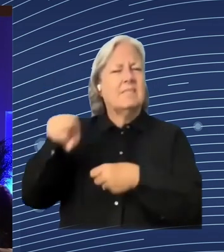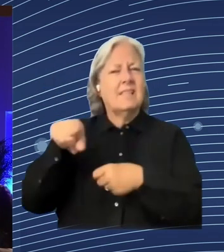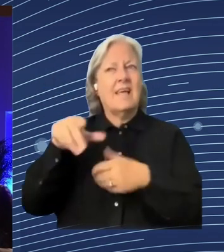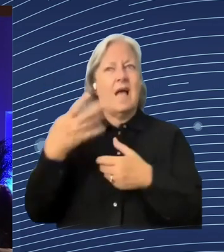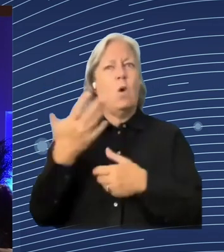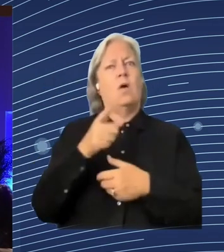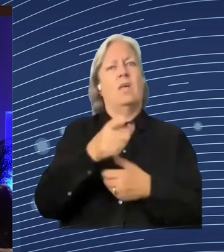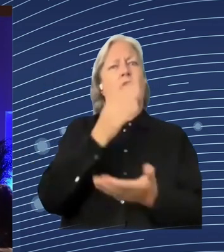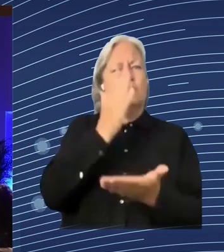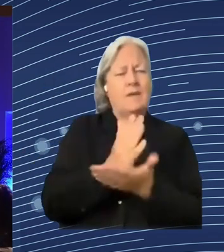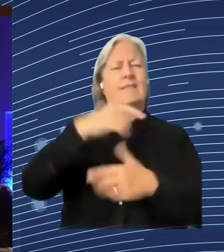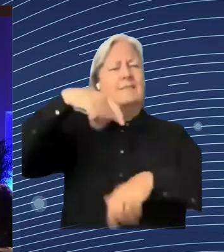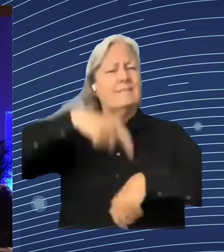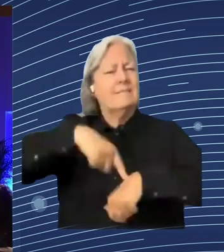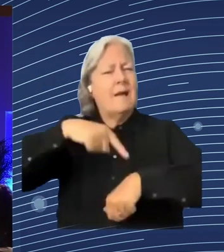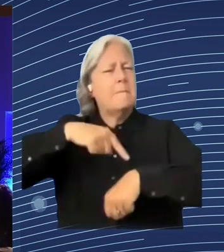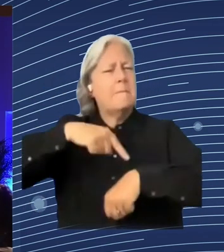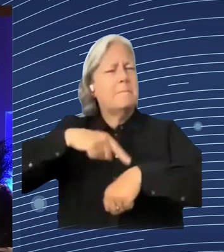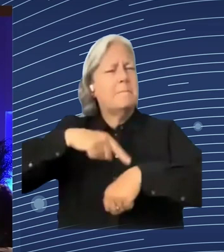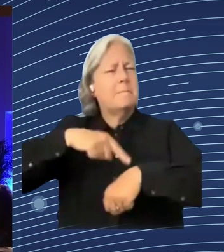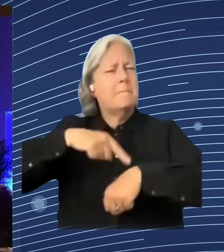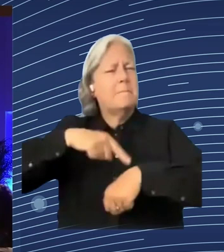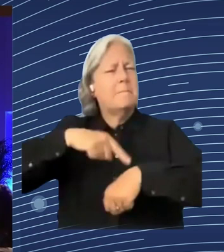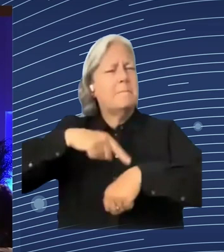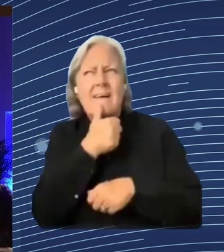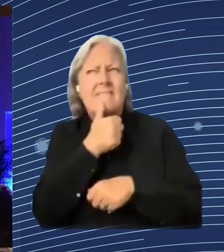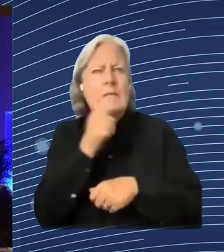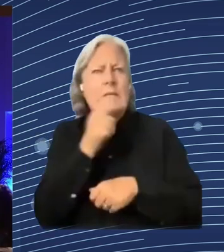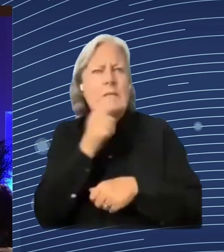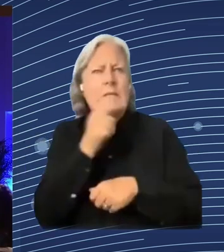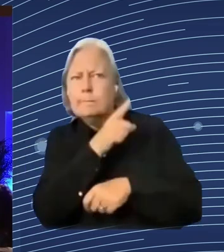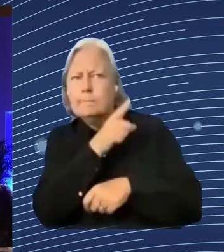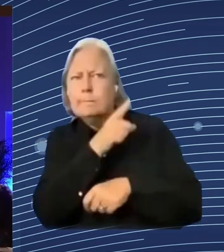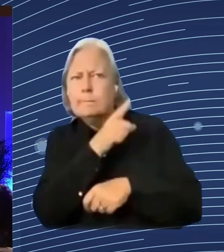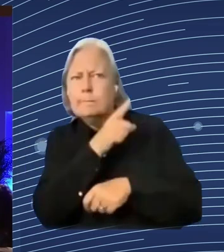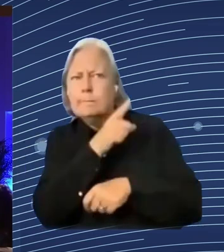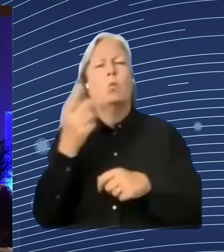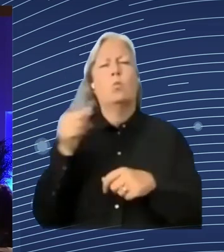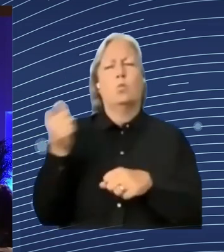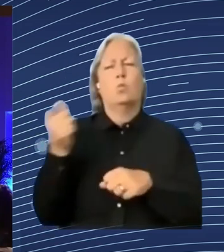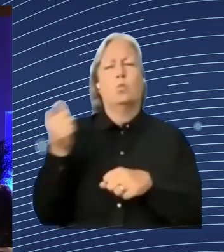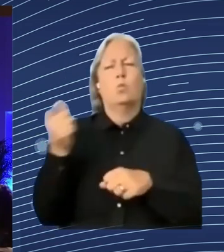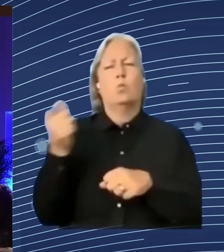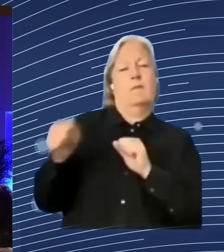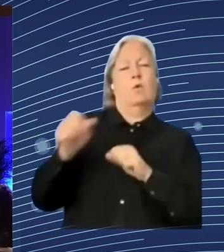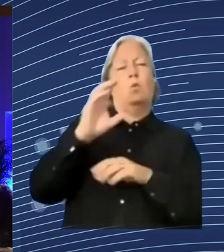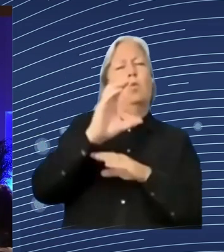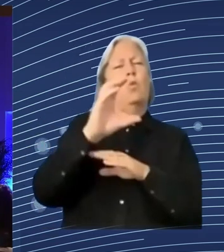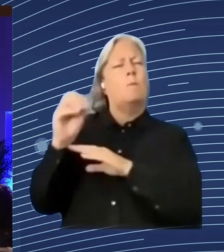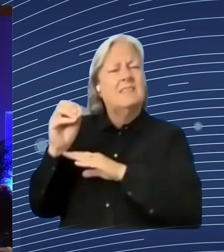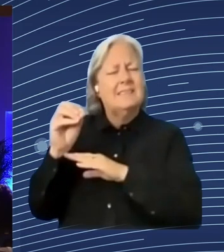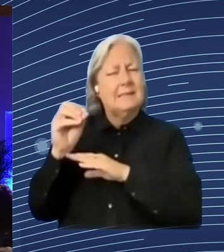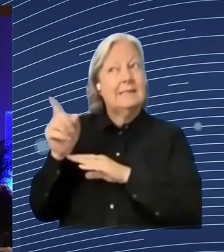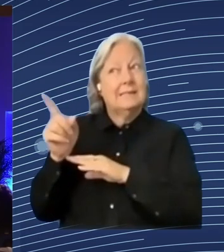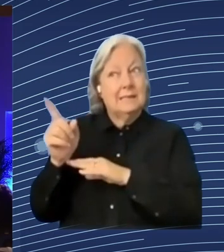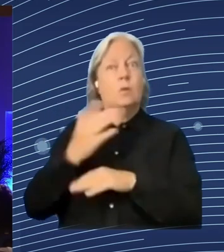privacy, or how do you really work with the companies that use this and collect this data from the workers to make sure that their